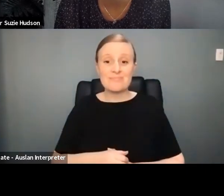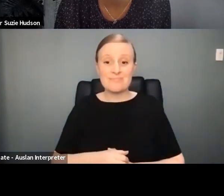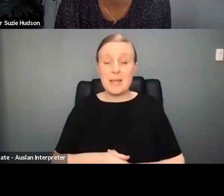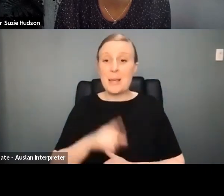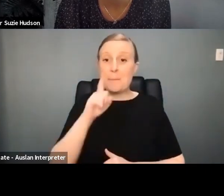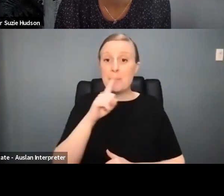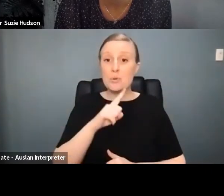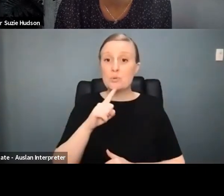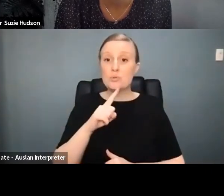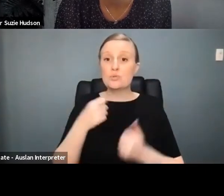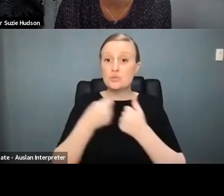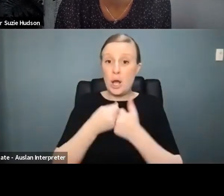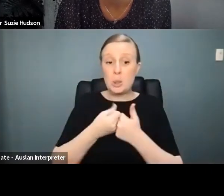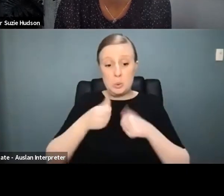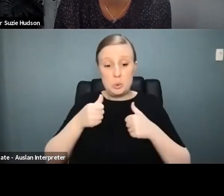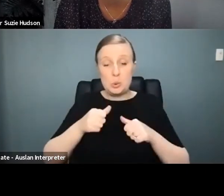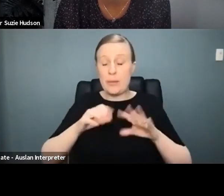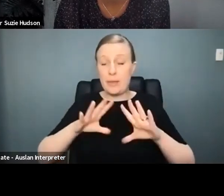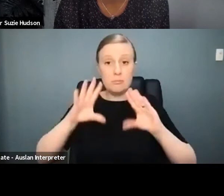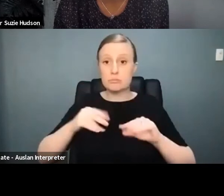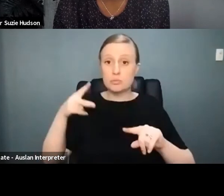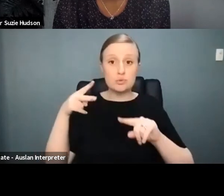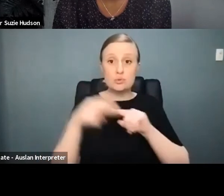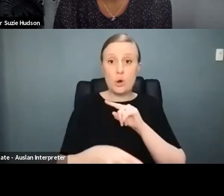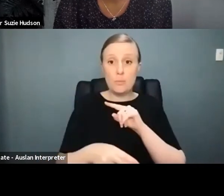around alcohol and opioids. And